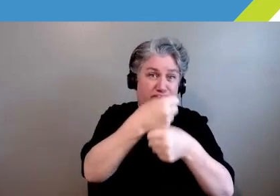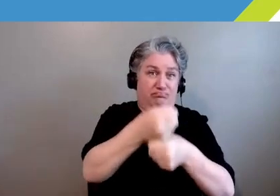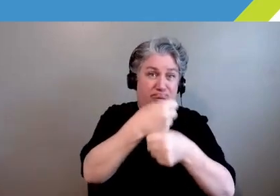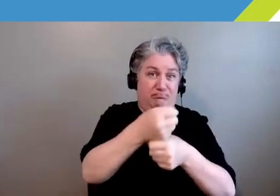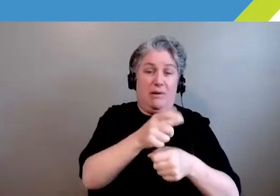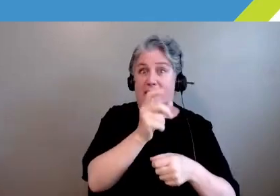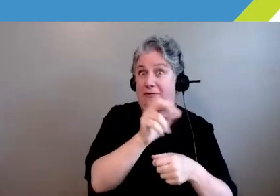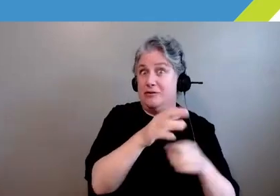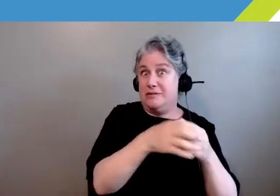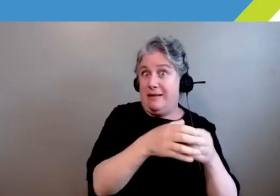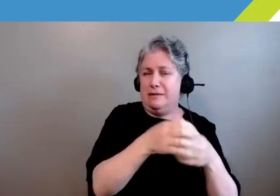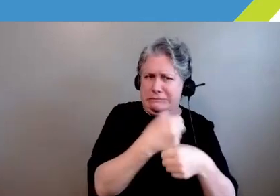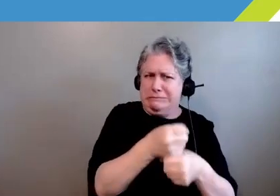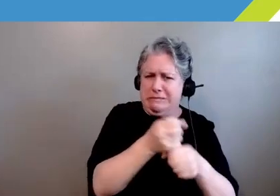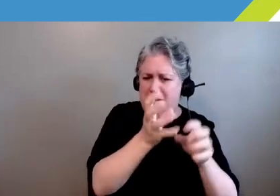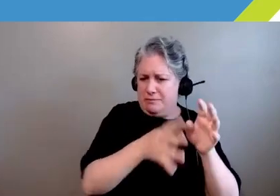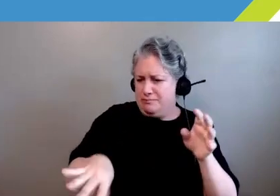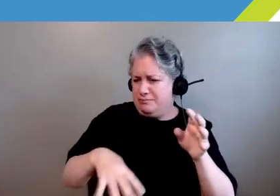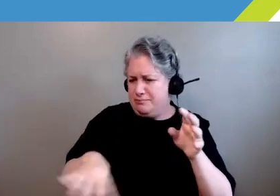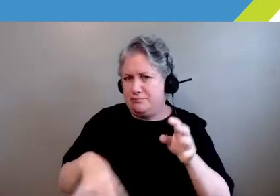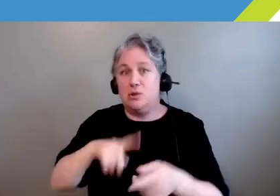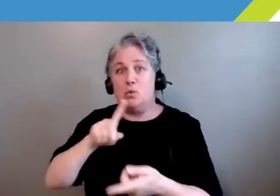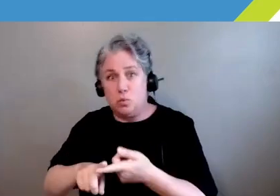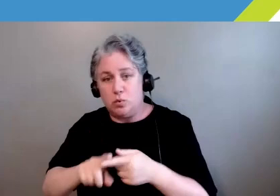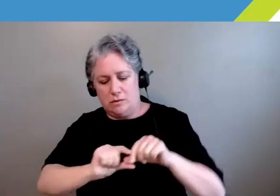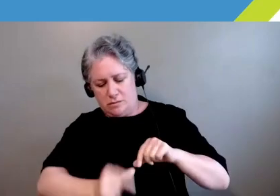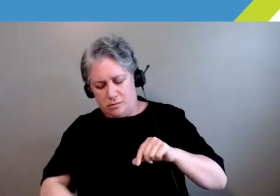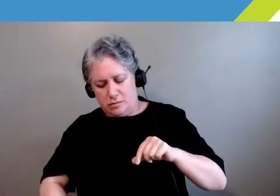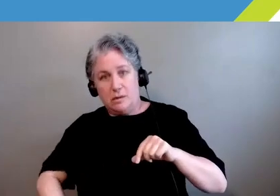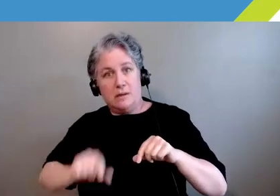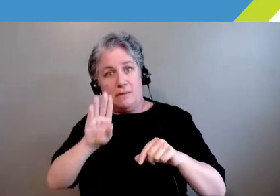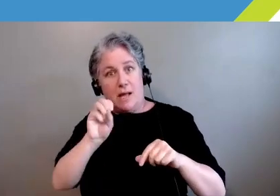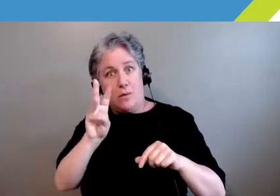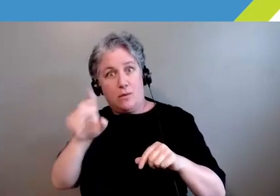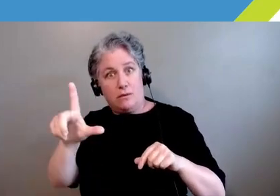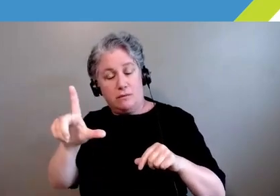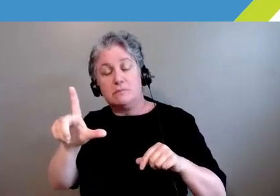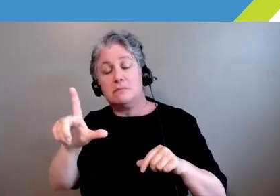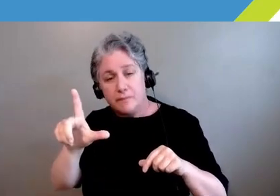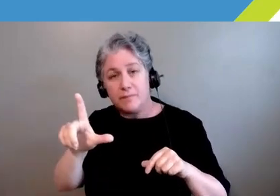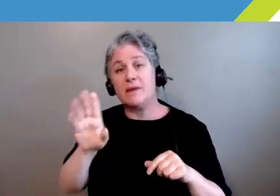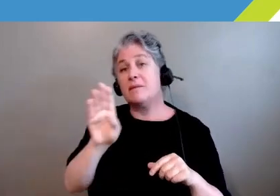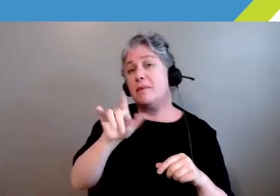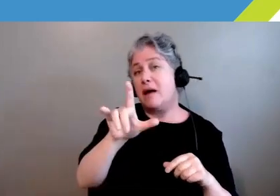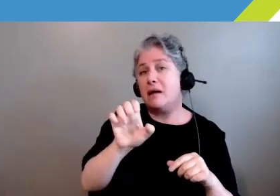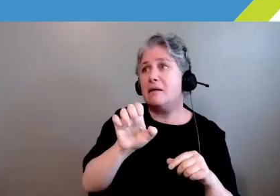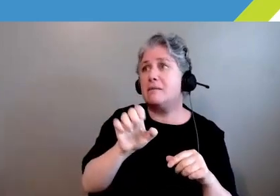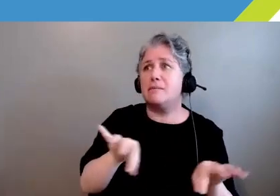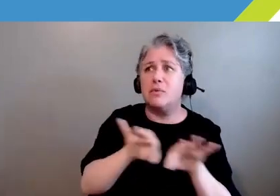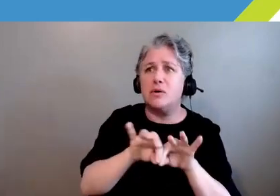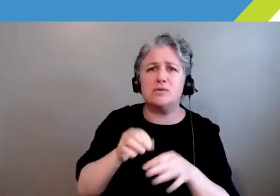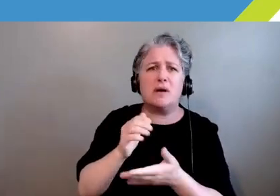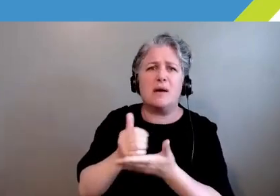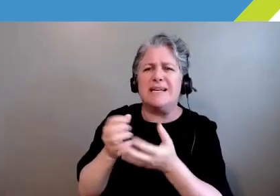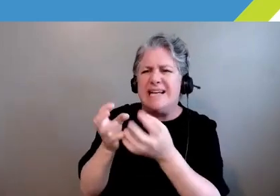by liver cells so that that bile can get into your bowel. Okay? Because bile is very important for